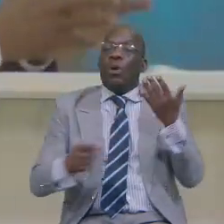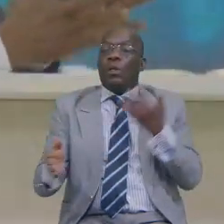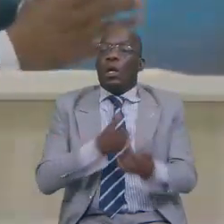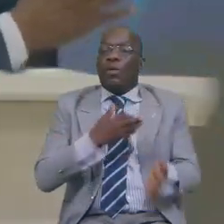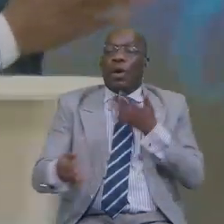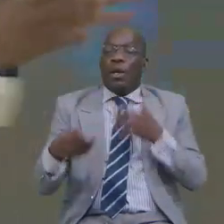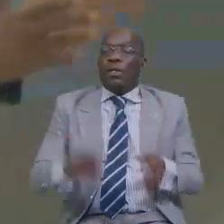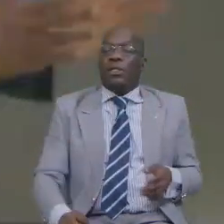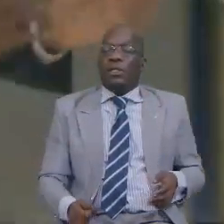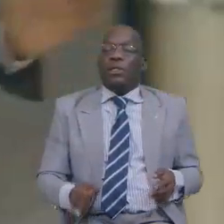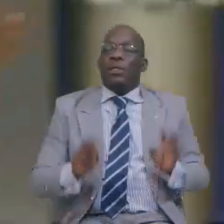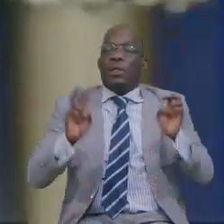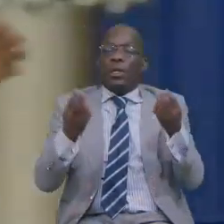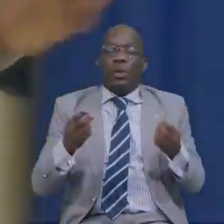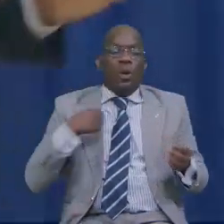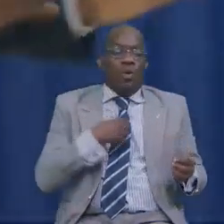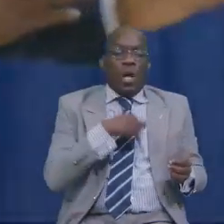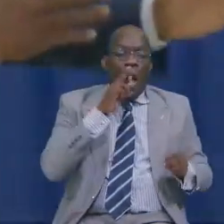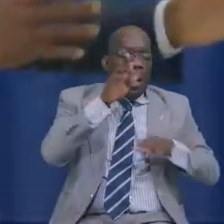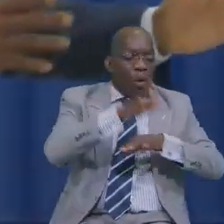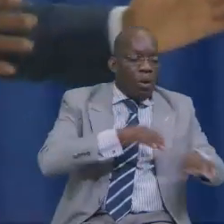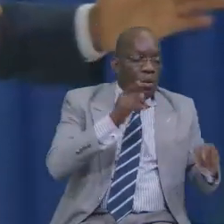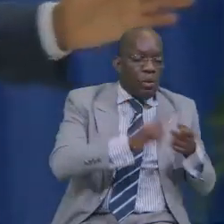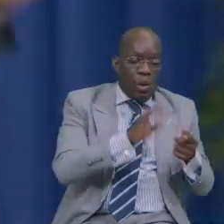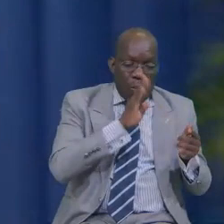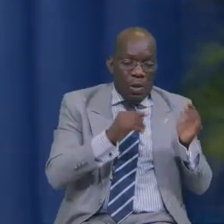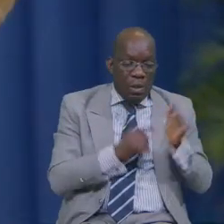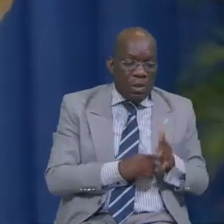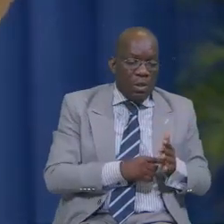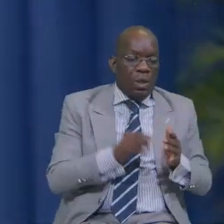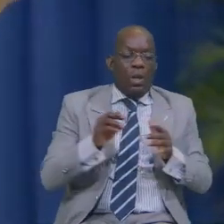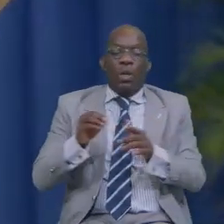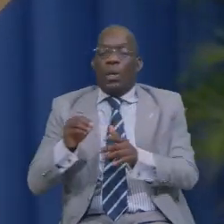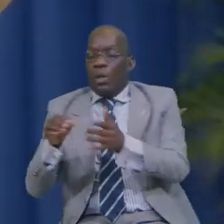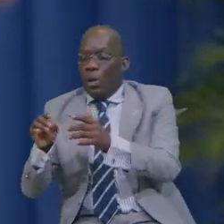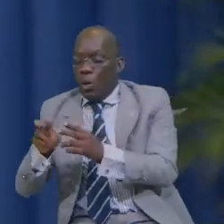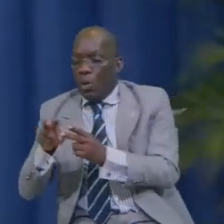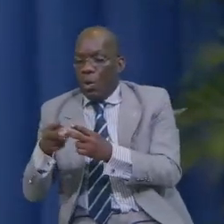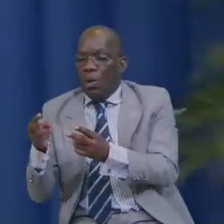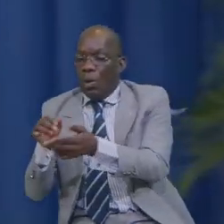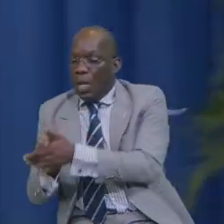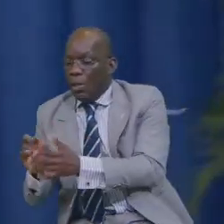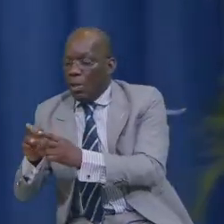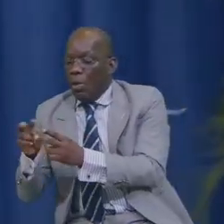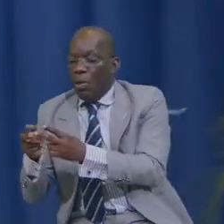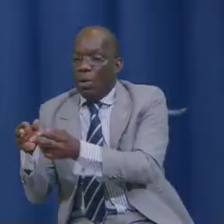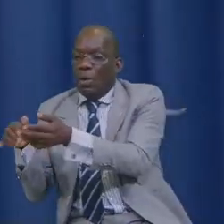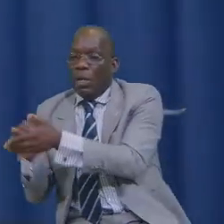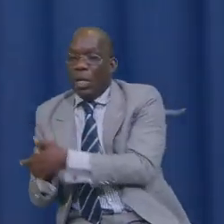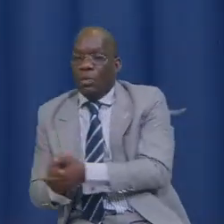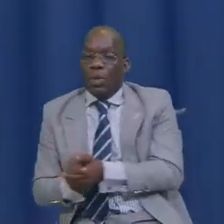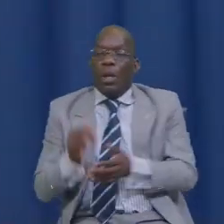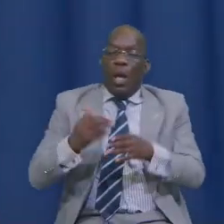we're called to be this or that in the church. Good, fine. Beyond